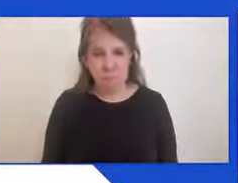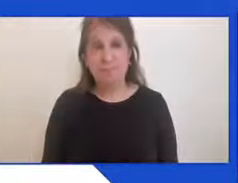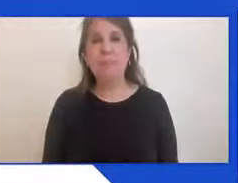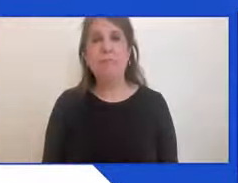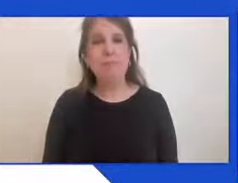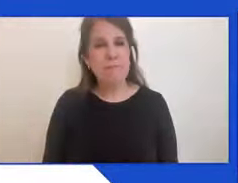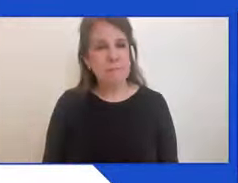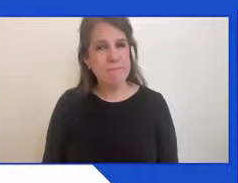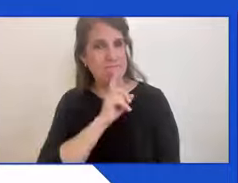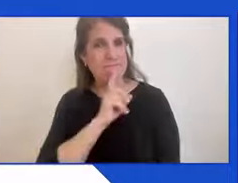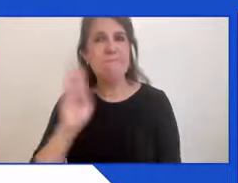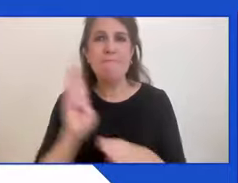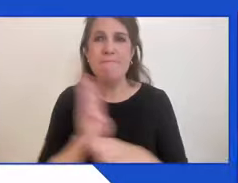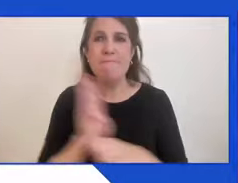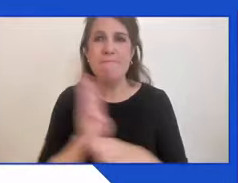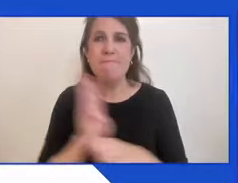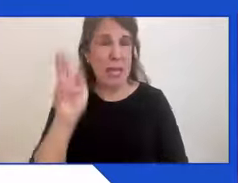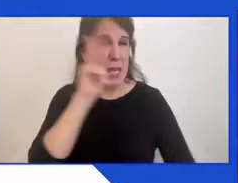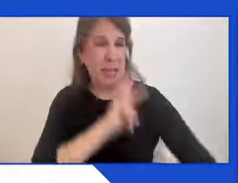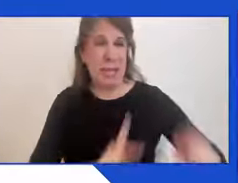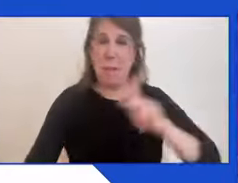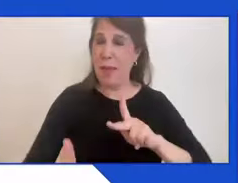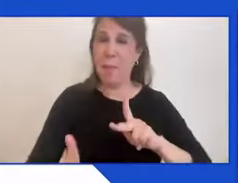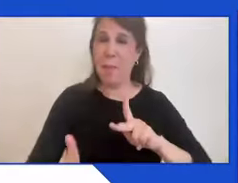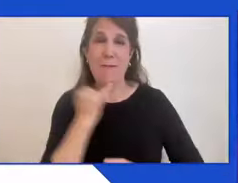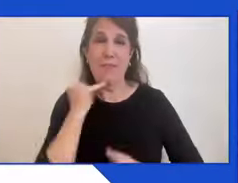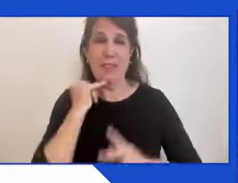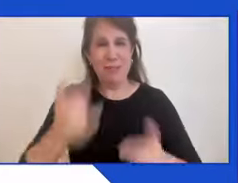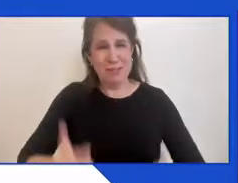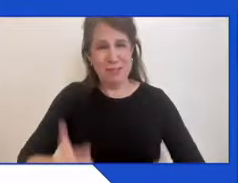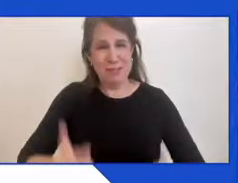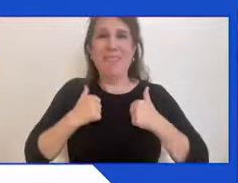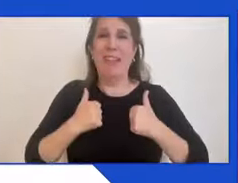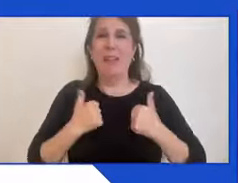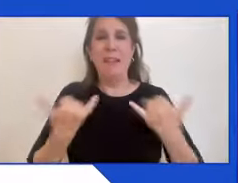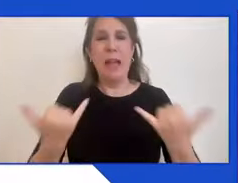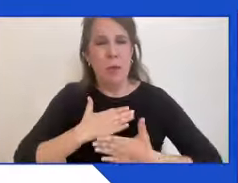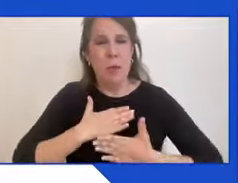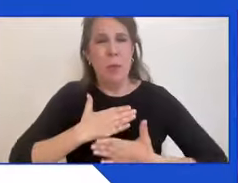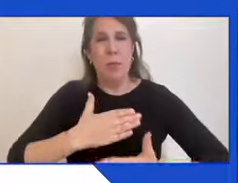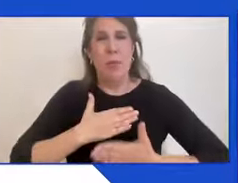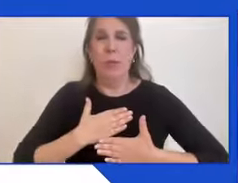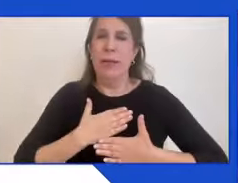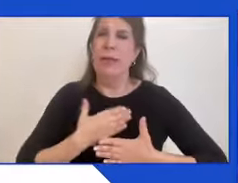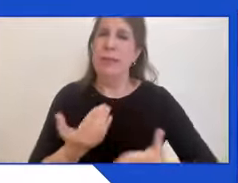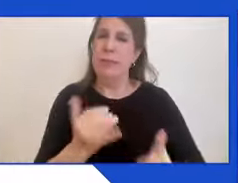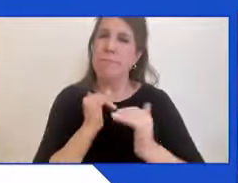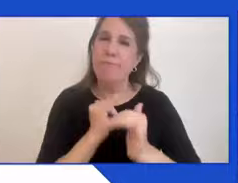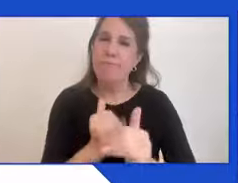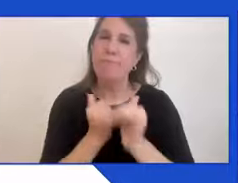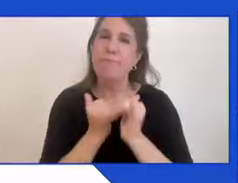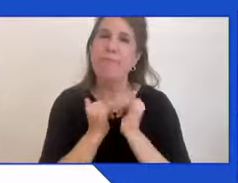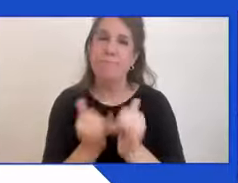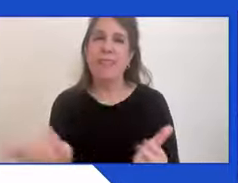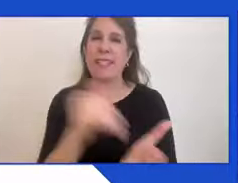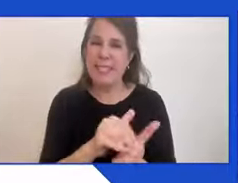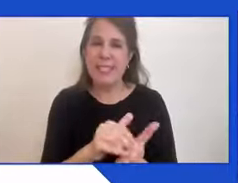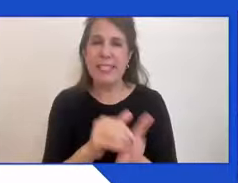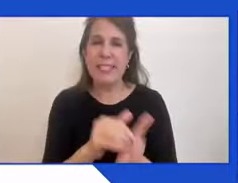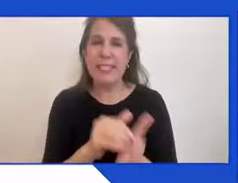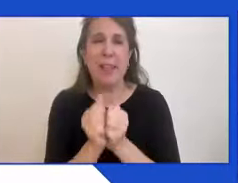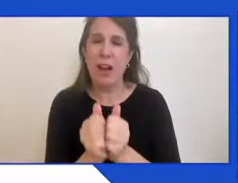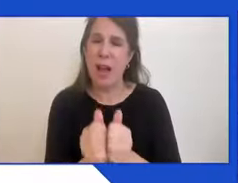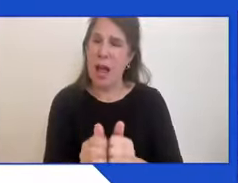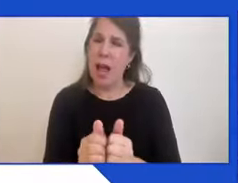Indeed, the people of Israel live. So breathe with me now and repeat with me three times. Am Yisrael